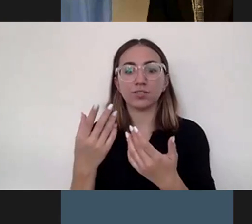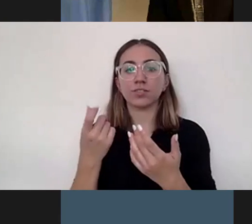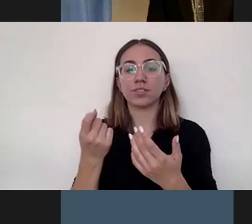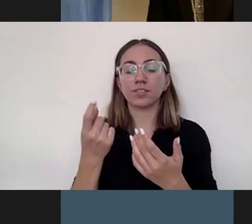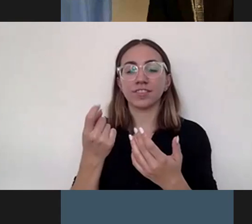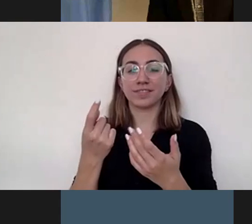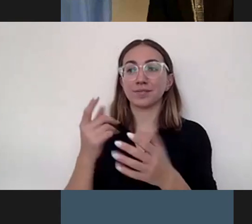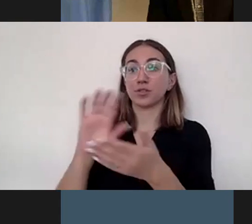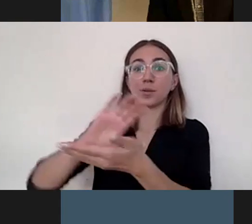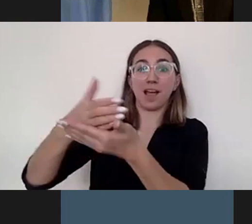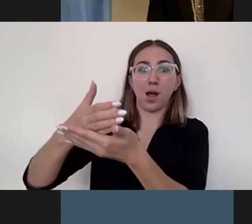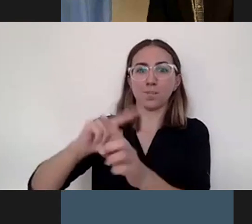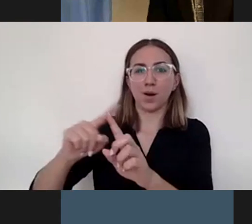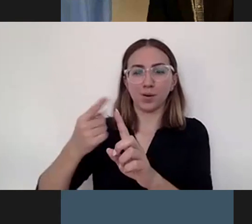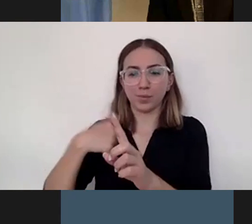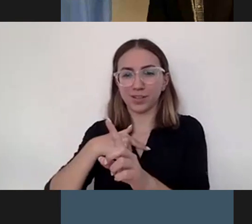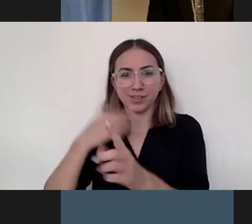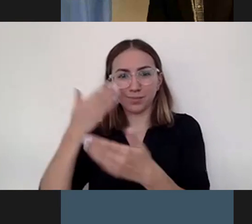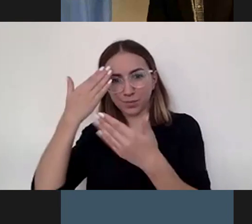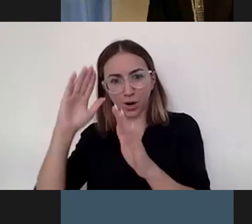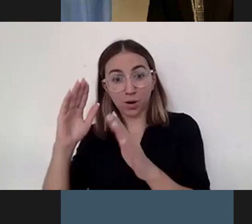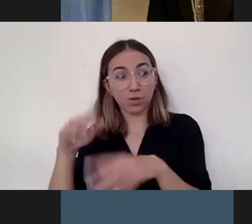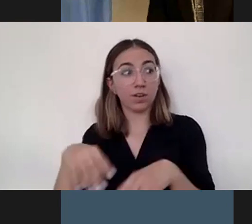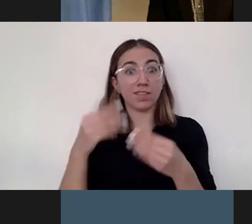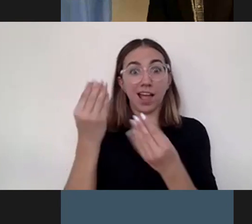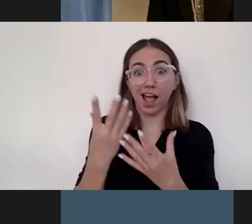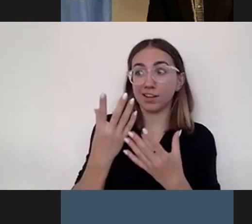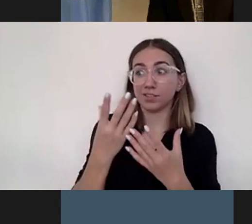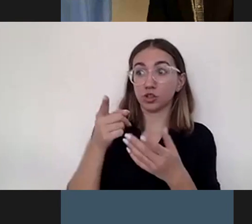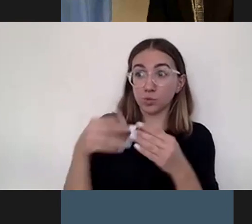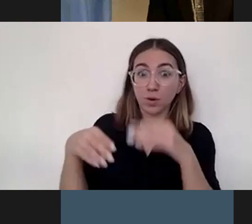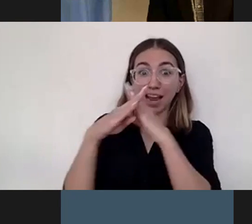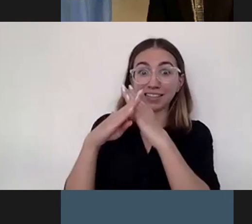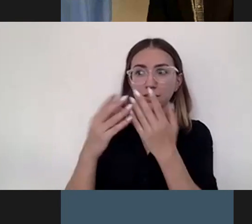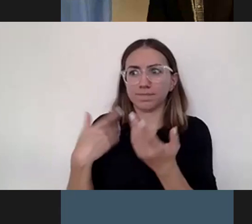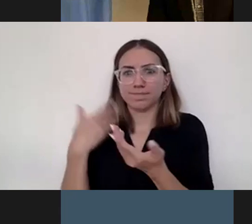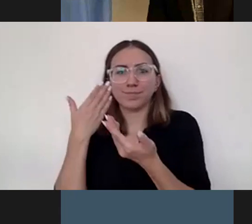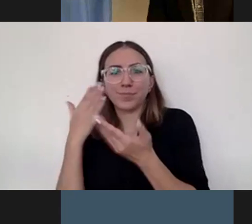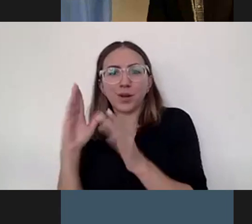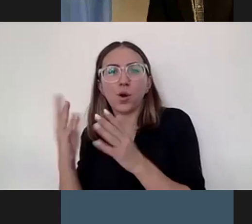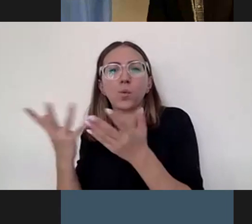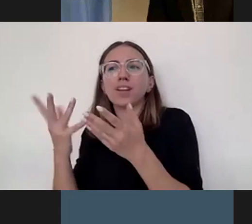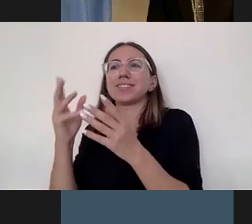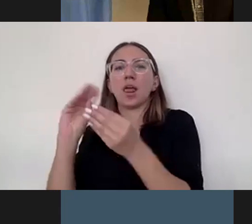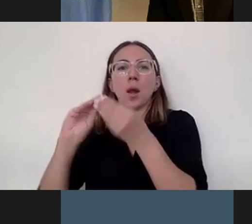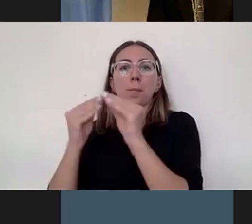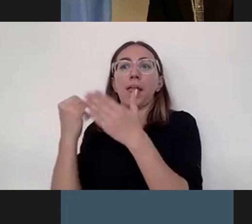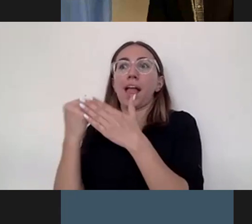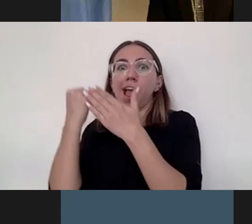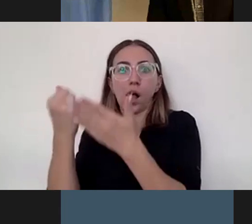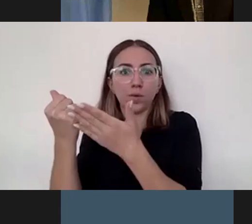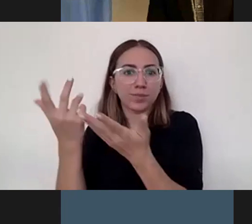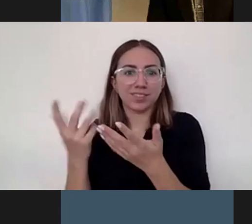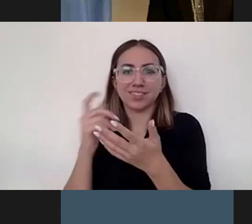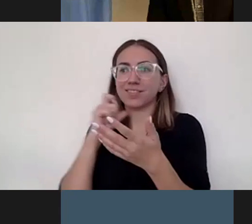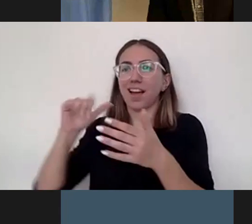something, whatever that means. And then they ask me, are you protected or not? And I say, well, I don't know, because we don't know what the threshold is. It hasn't been established,